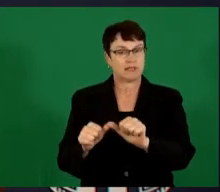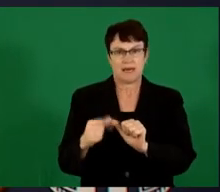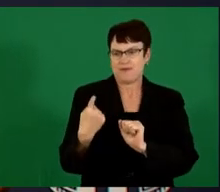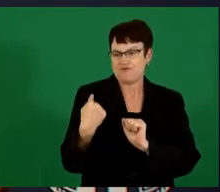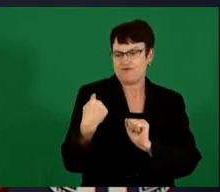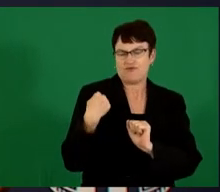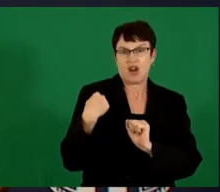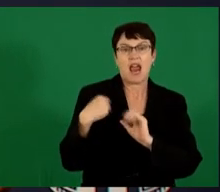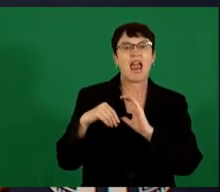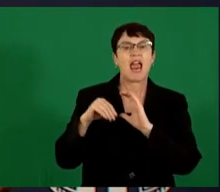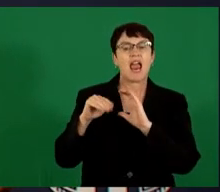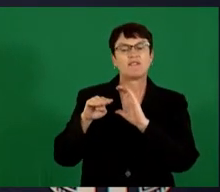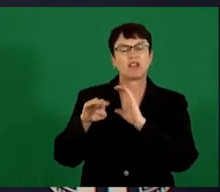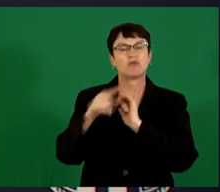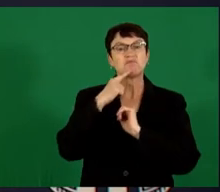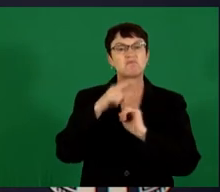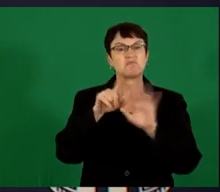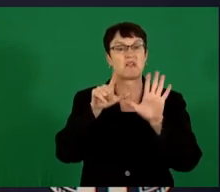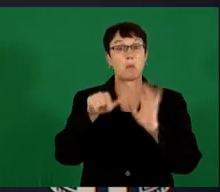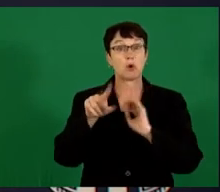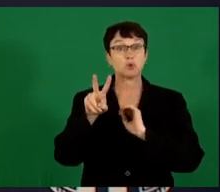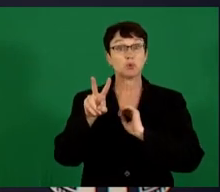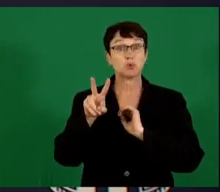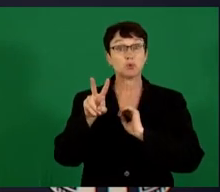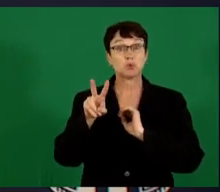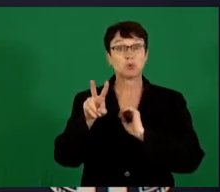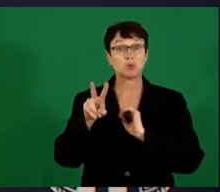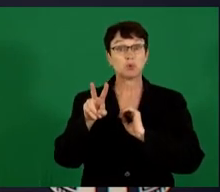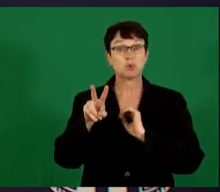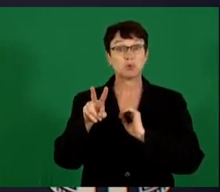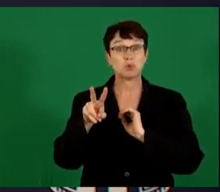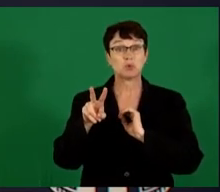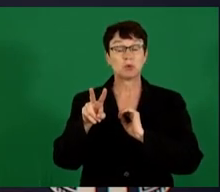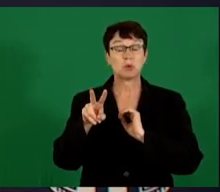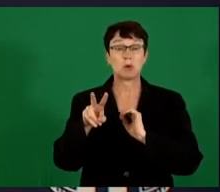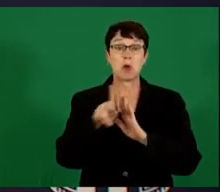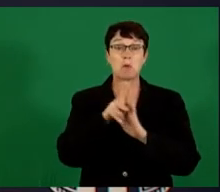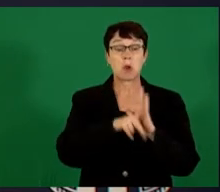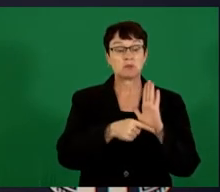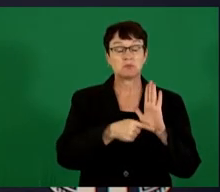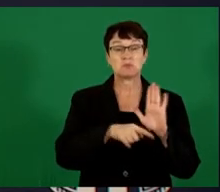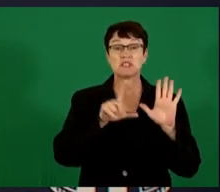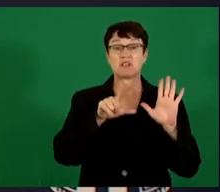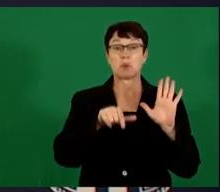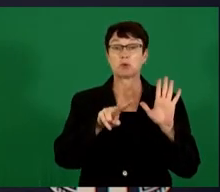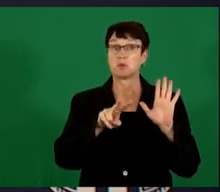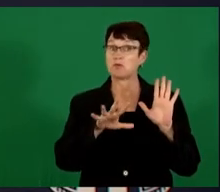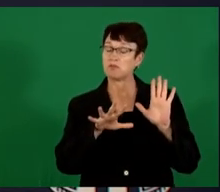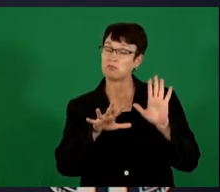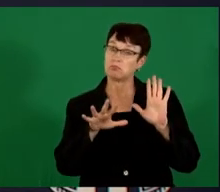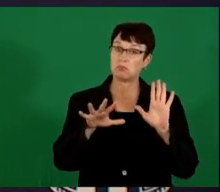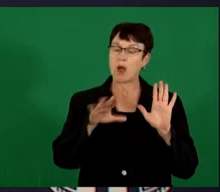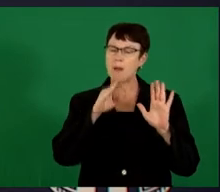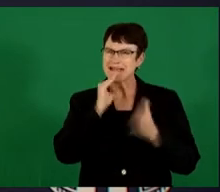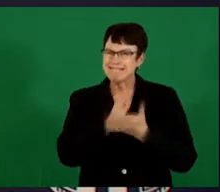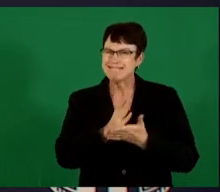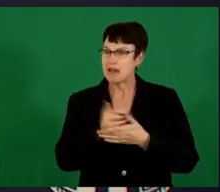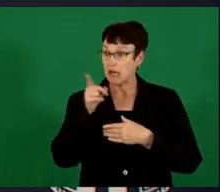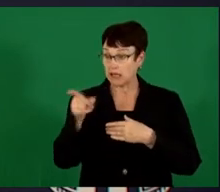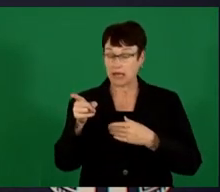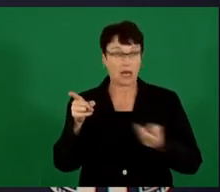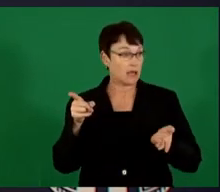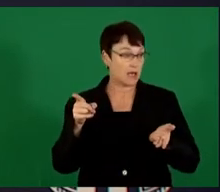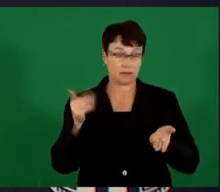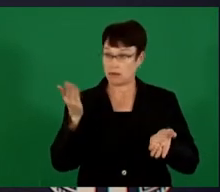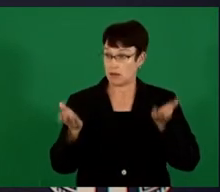reading was 7.2. Policy is just 7.25. So it's almost like in real terms, on a